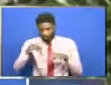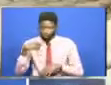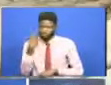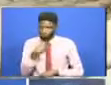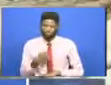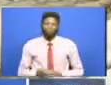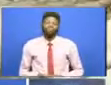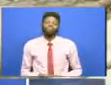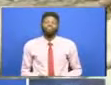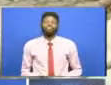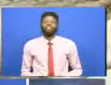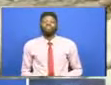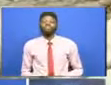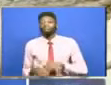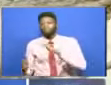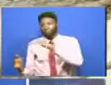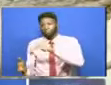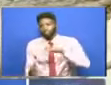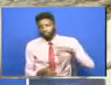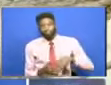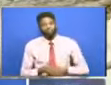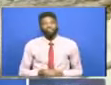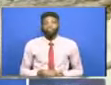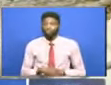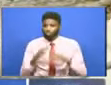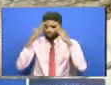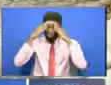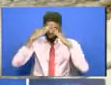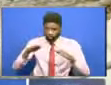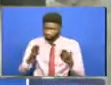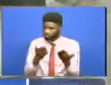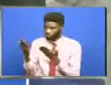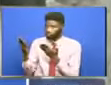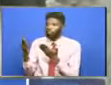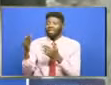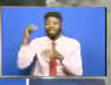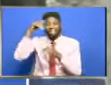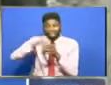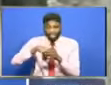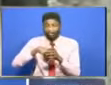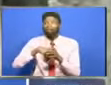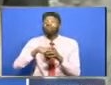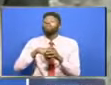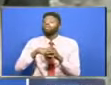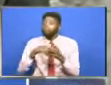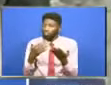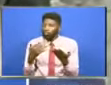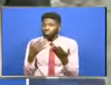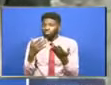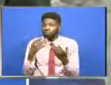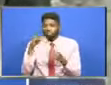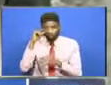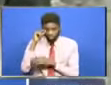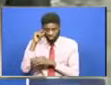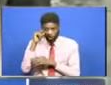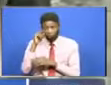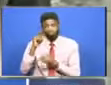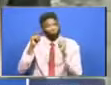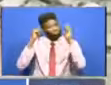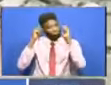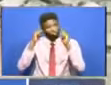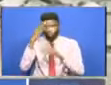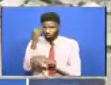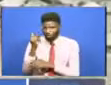matter. Elsewhere, a section of Muslim clerics in Mombasa have staged a demonstration to protest the demolition of a mosque